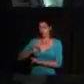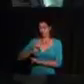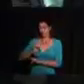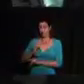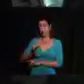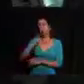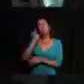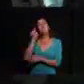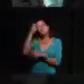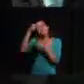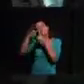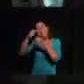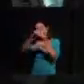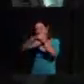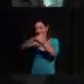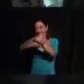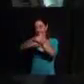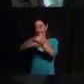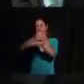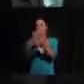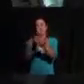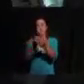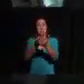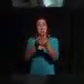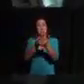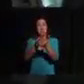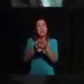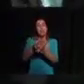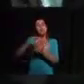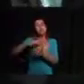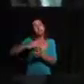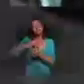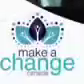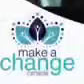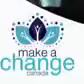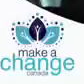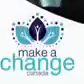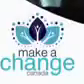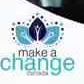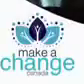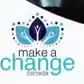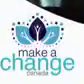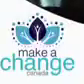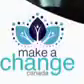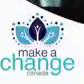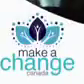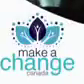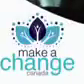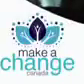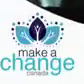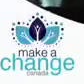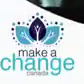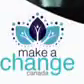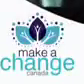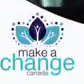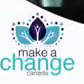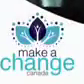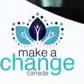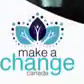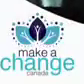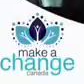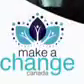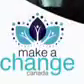tonight we are taking donations on our website. Go to makeachangecanada.com and please give generously, as CIBC will be